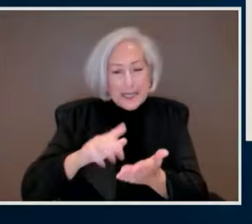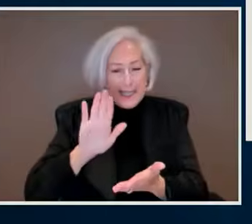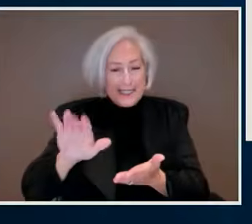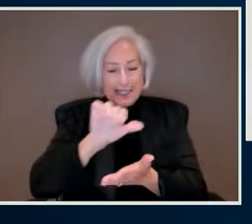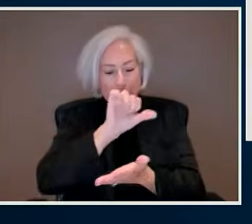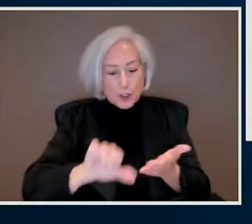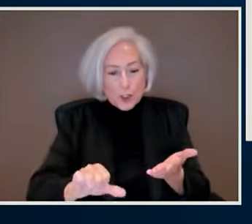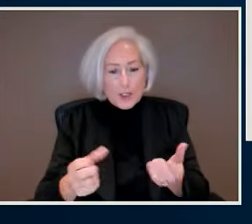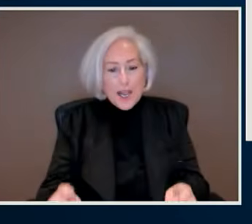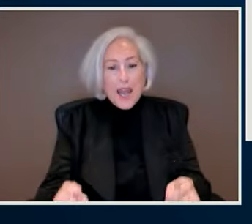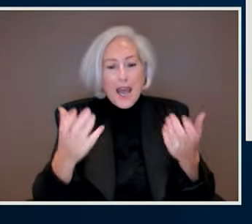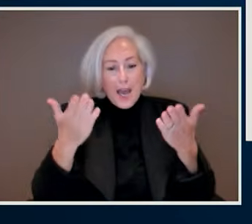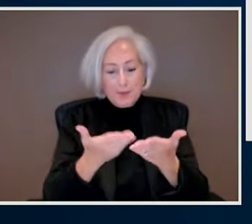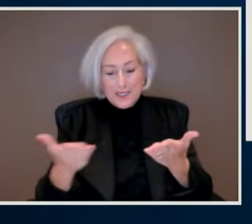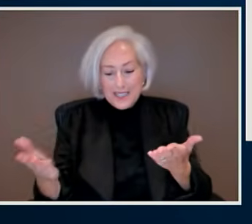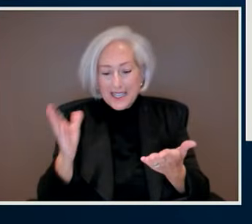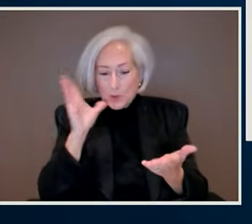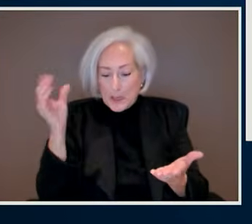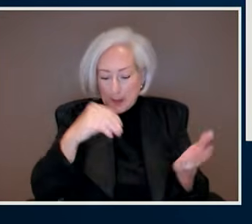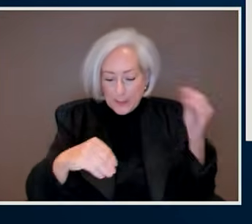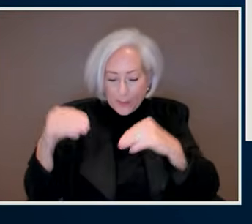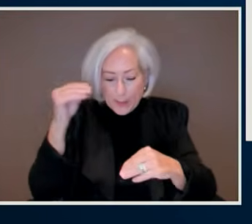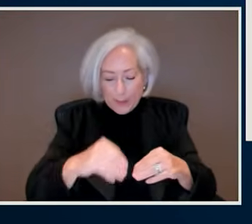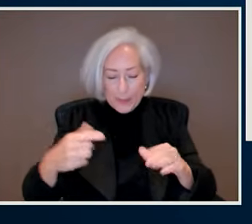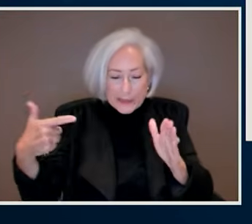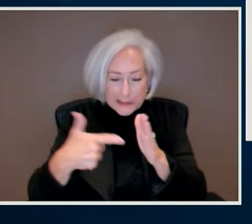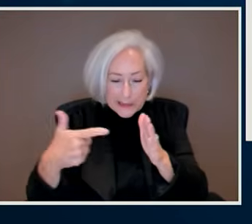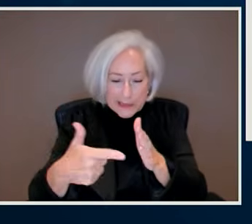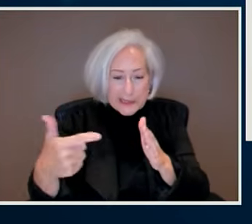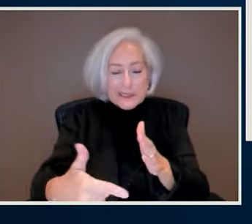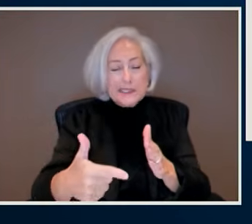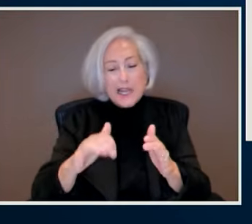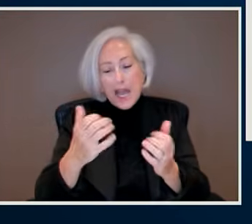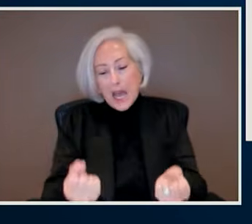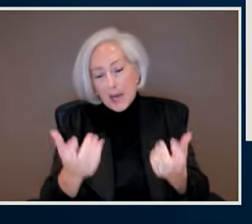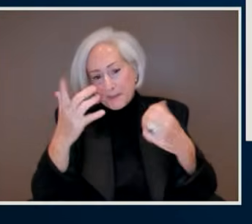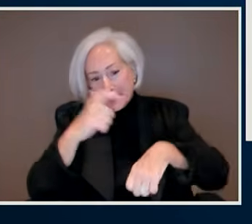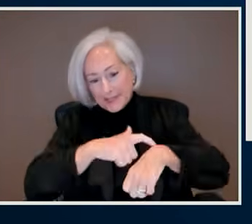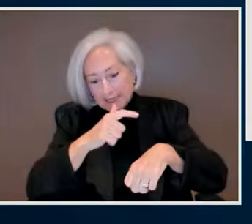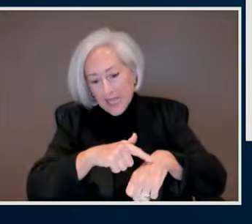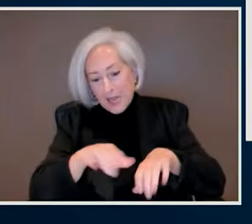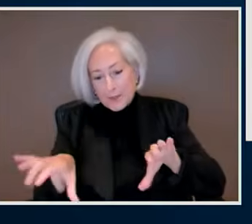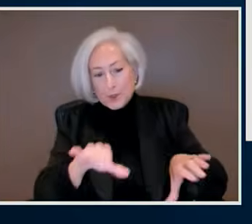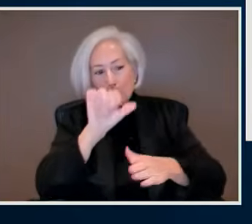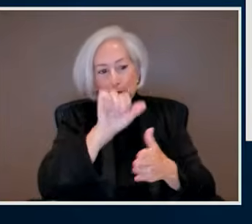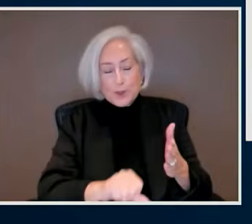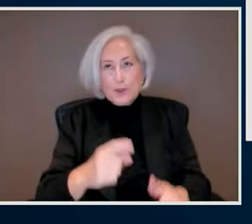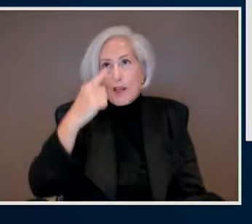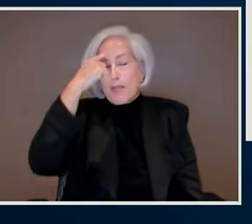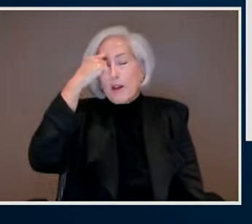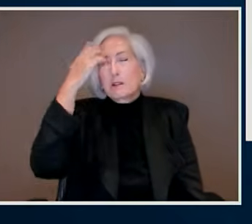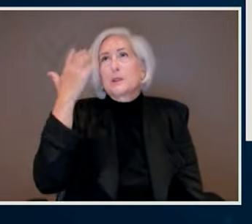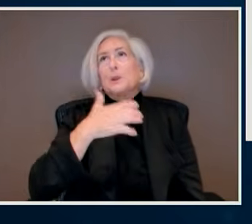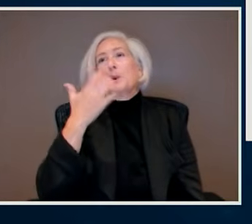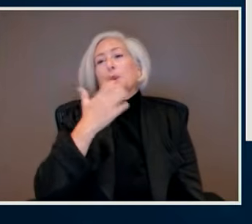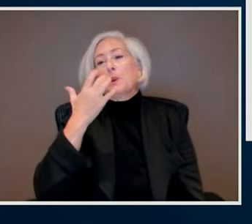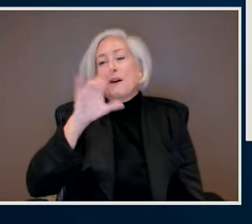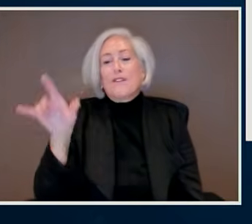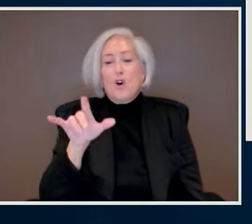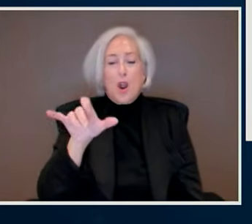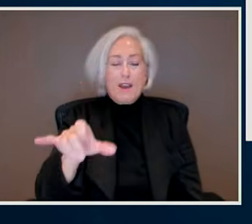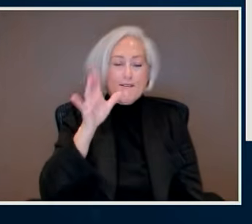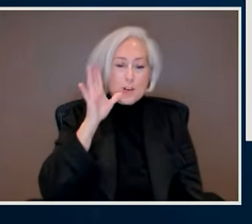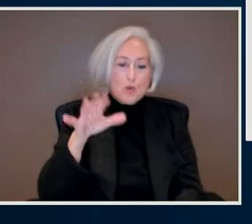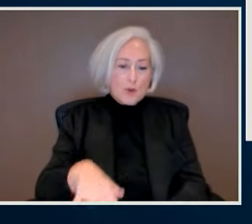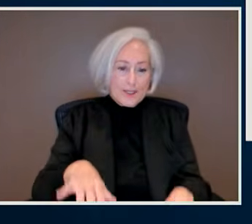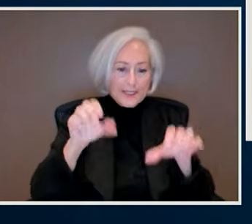much stuff is going to go in there, how long it was going to take. I'm sitting there, I'm like, wow, this is going to take forever. So it felt like, but it was